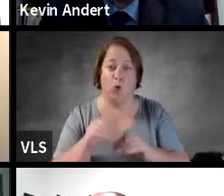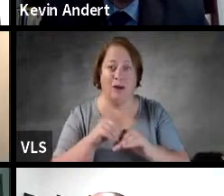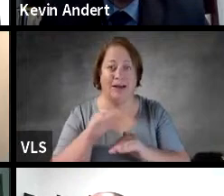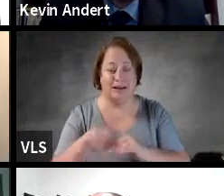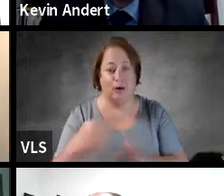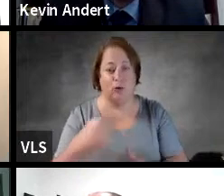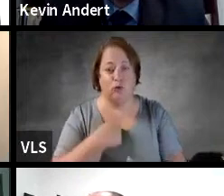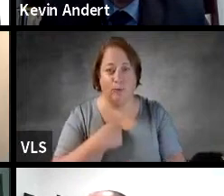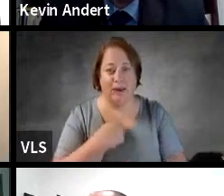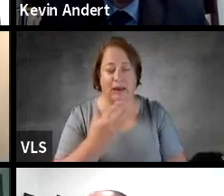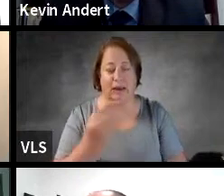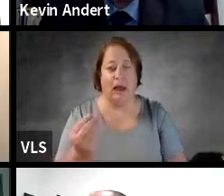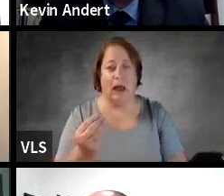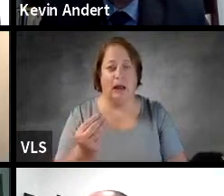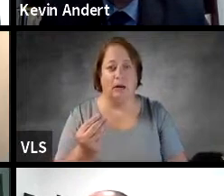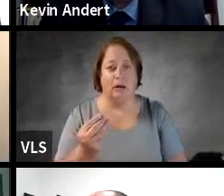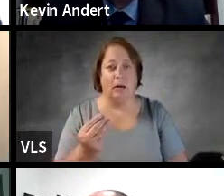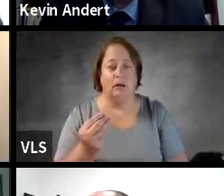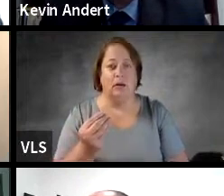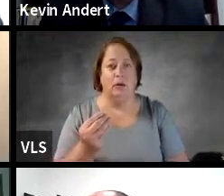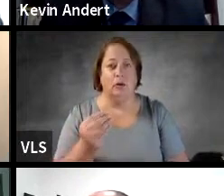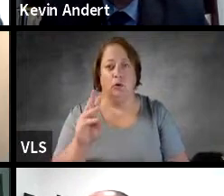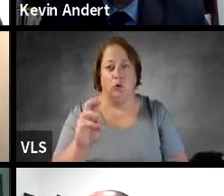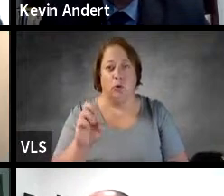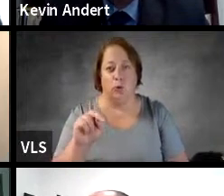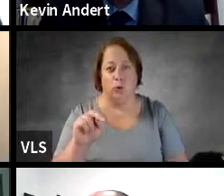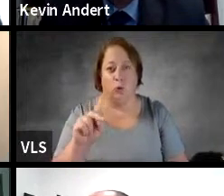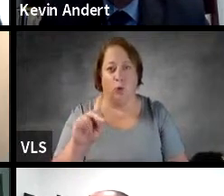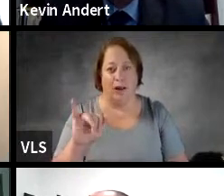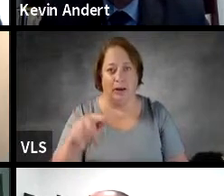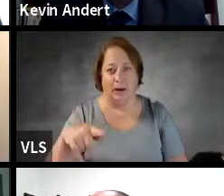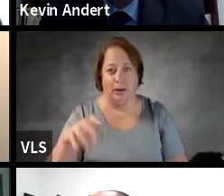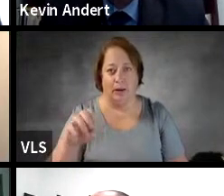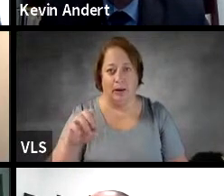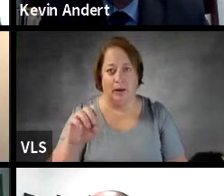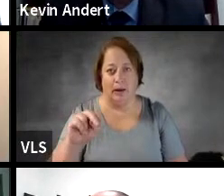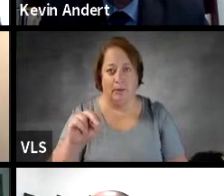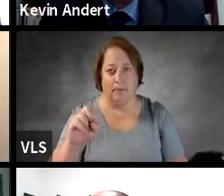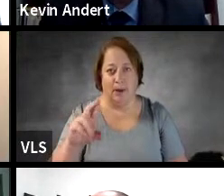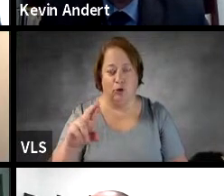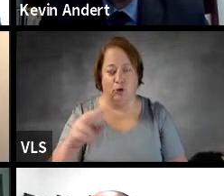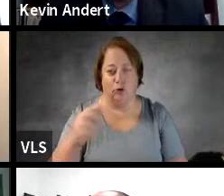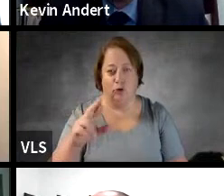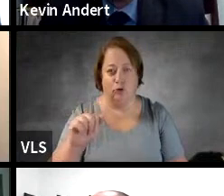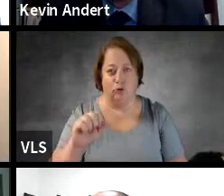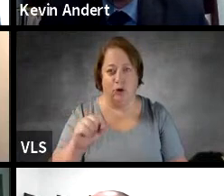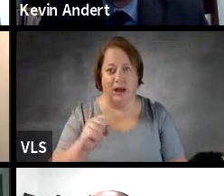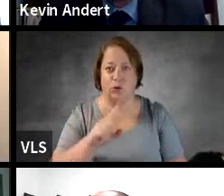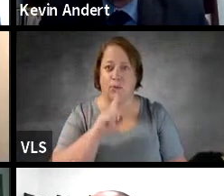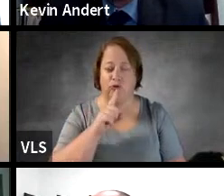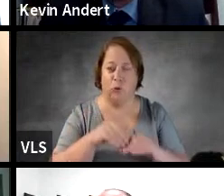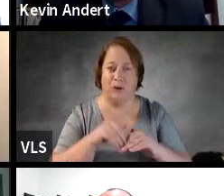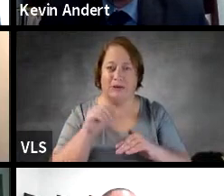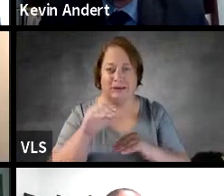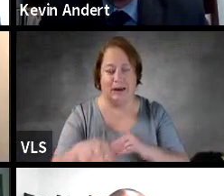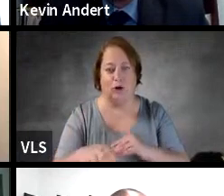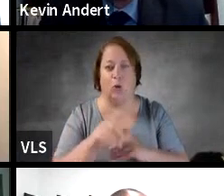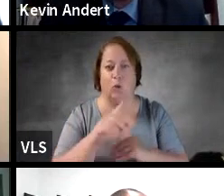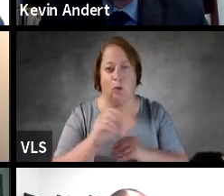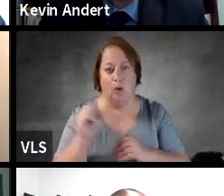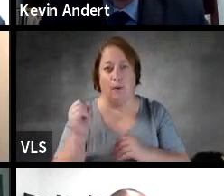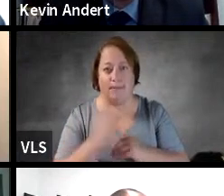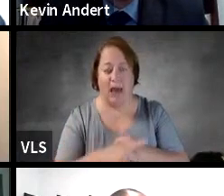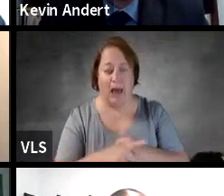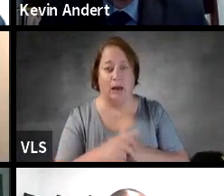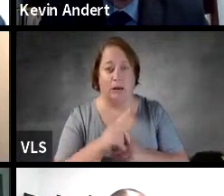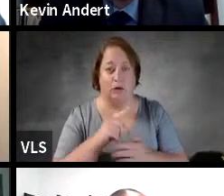me and to the Wendy Pendergast, and we will make sure that it is forwarded on. And then we will circle back to make sure that you guys are